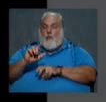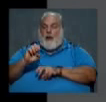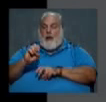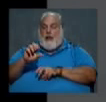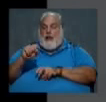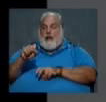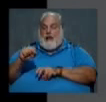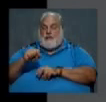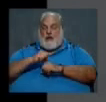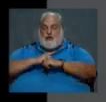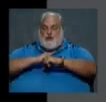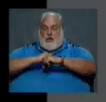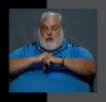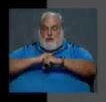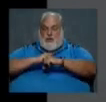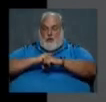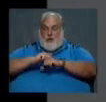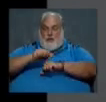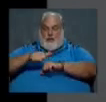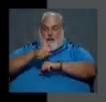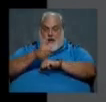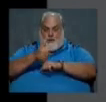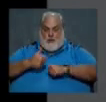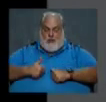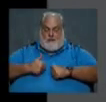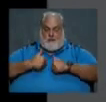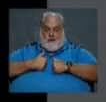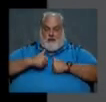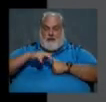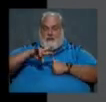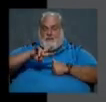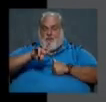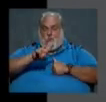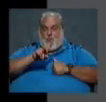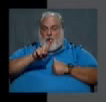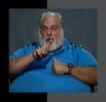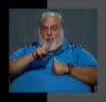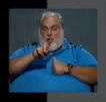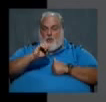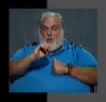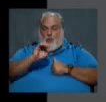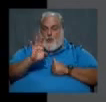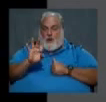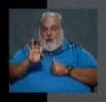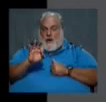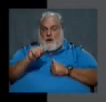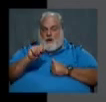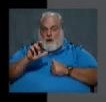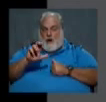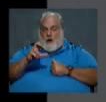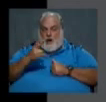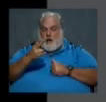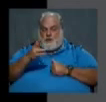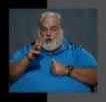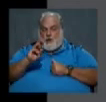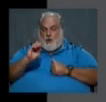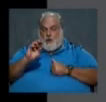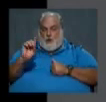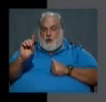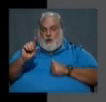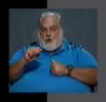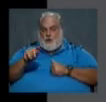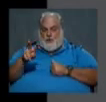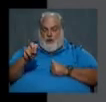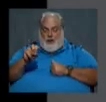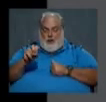at 7109 Archwood Drive. Conditional use permit is requested to allow for the use of the existing residence